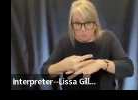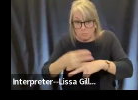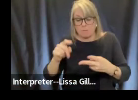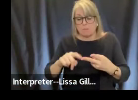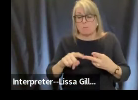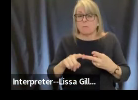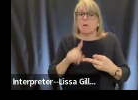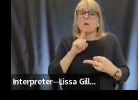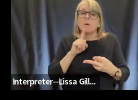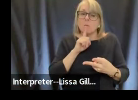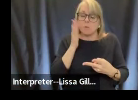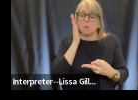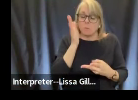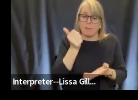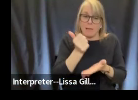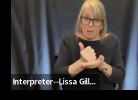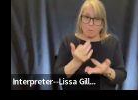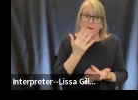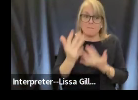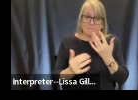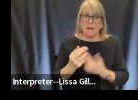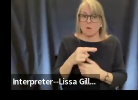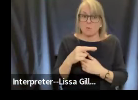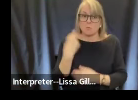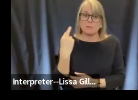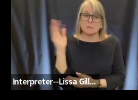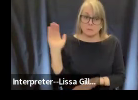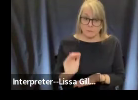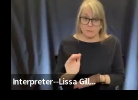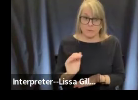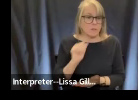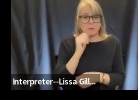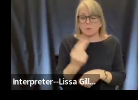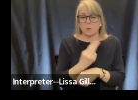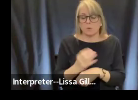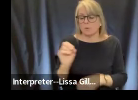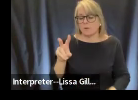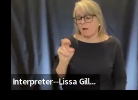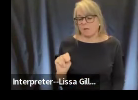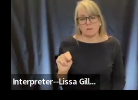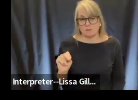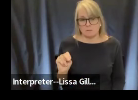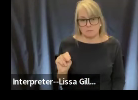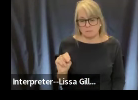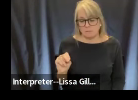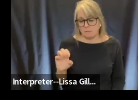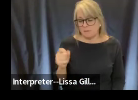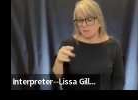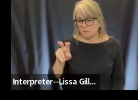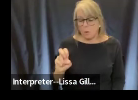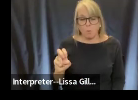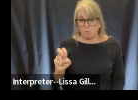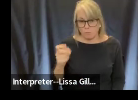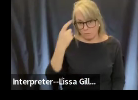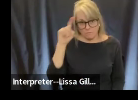reduce the fire risk associated with space heaters. And then again, do not use an oven or stove or really any open flame to